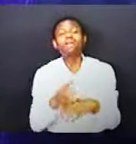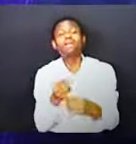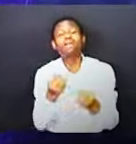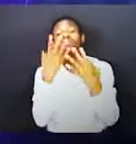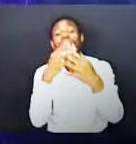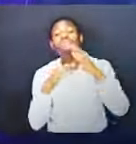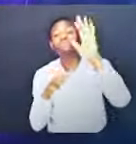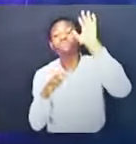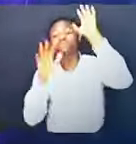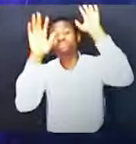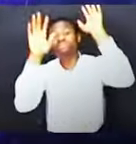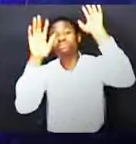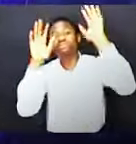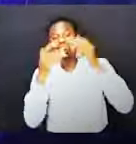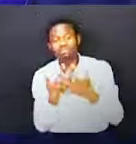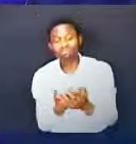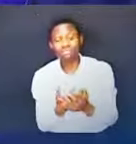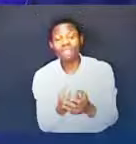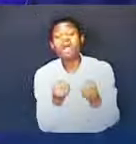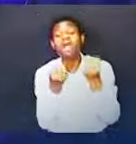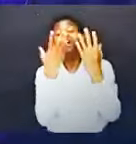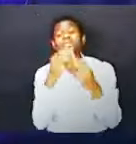Okay. How many of you don't fight?